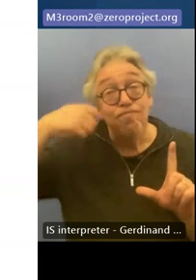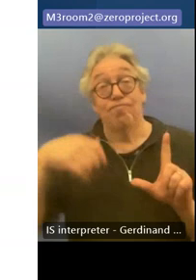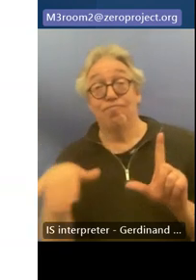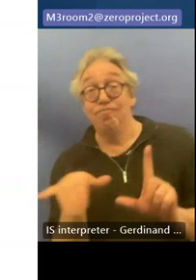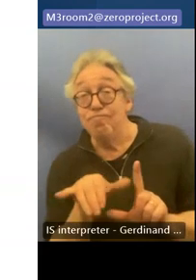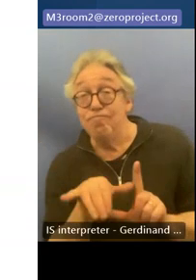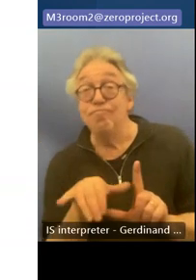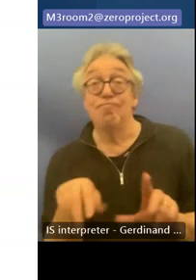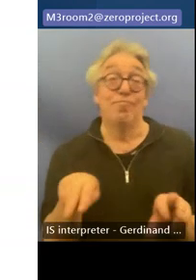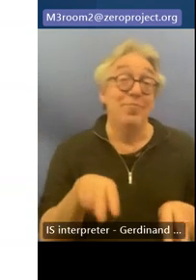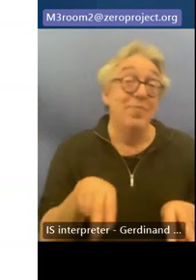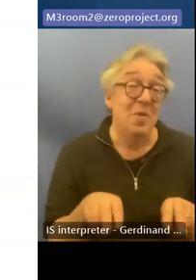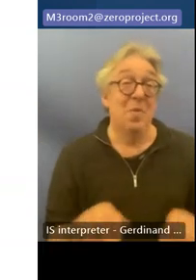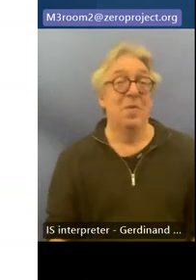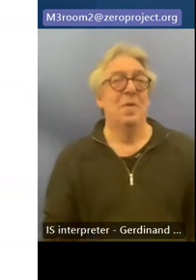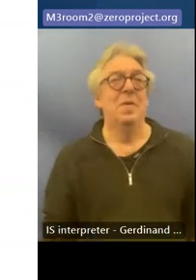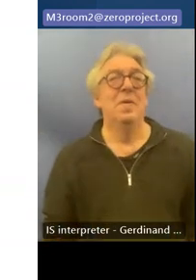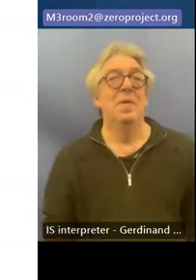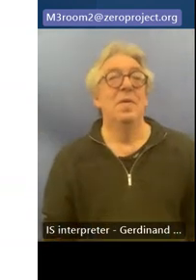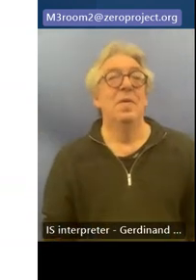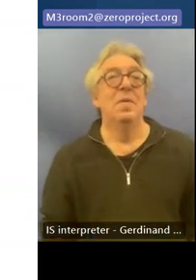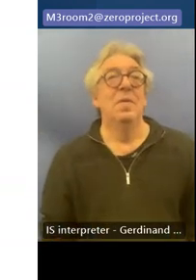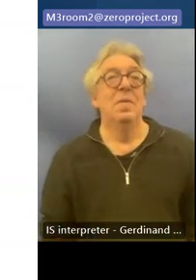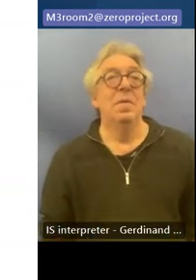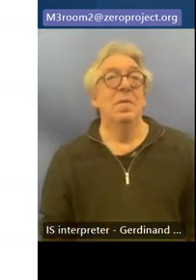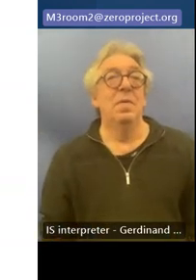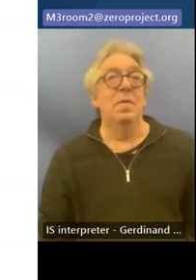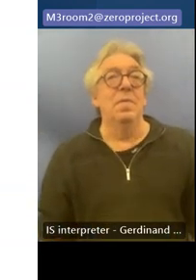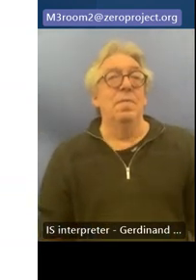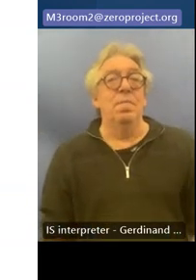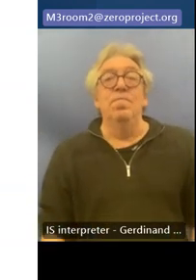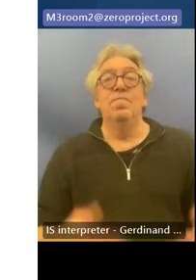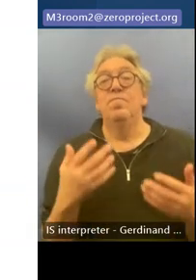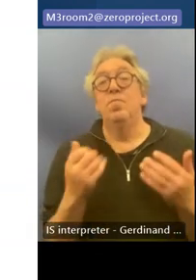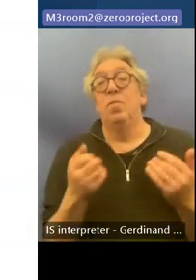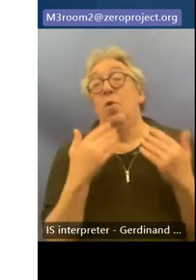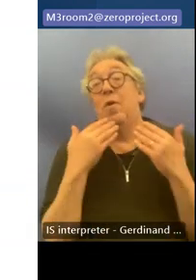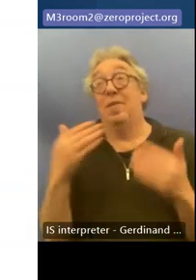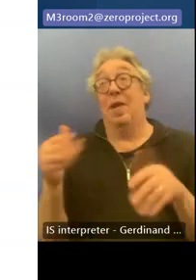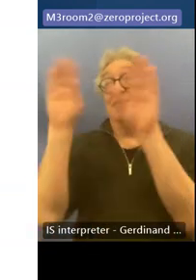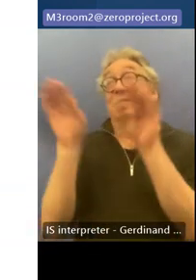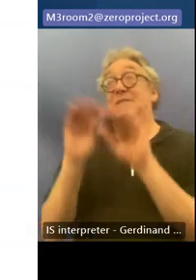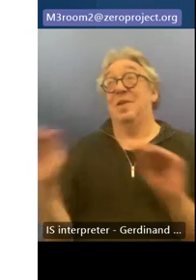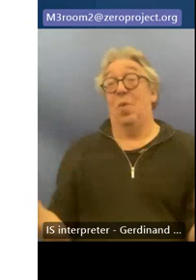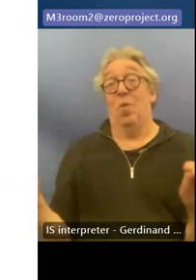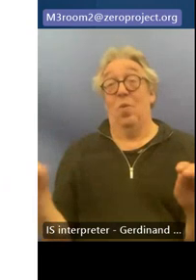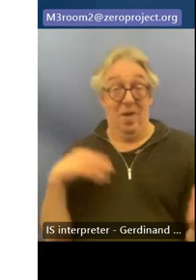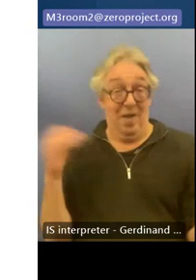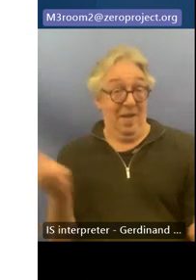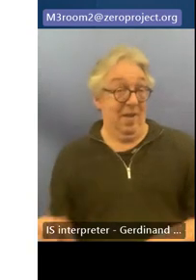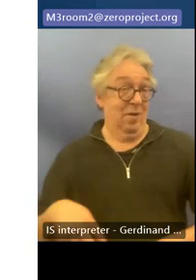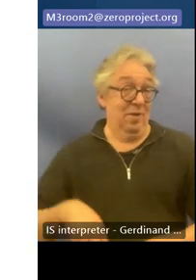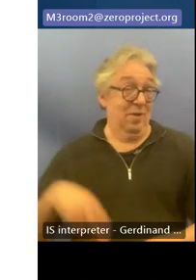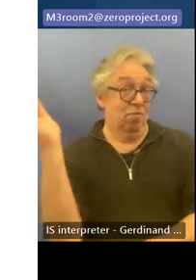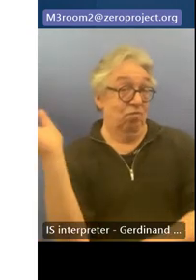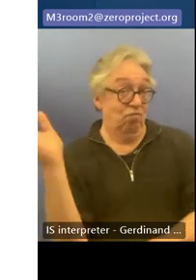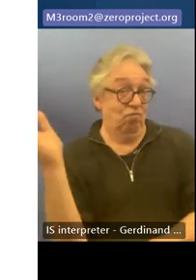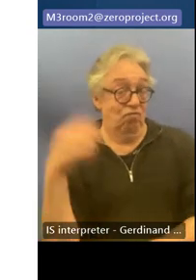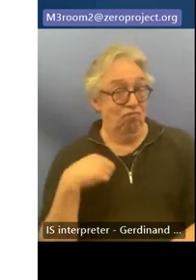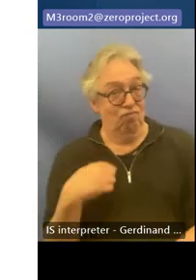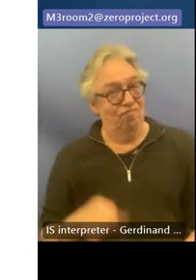Last but not least, I would really love to thanks Zero Project for this opportunity. It's a really a great